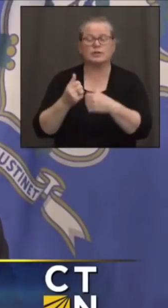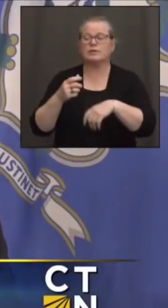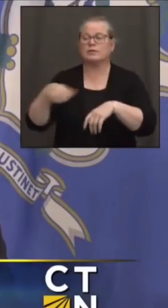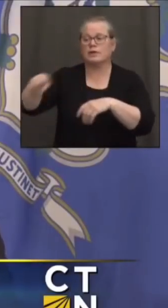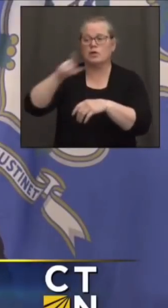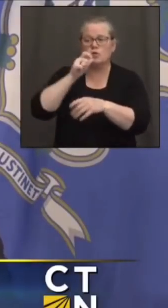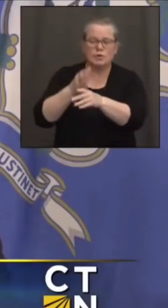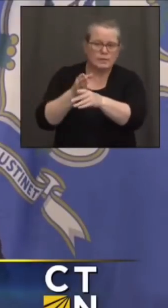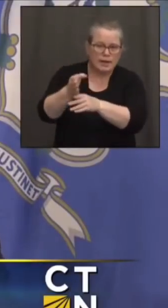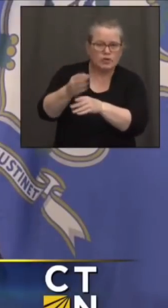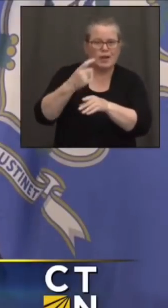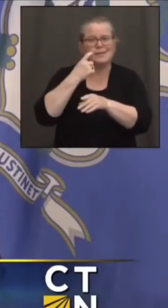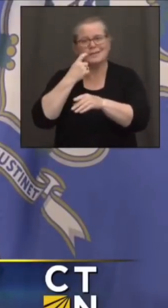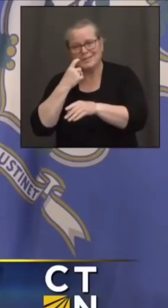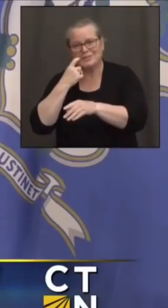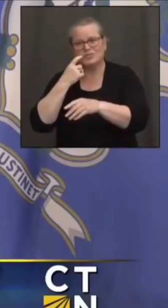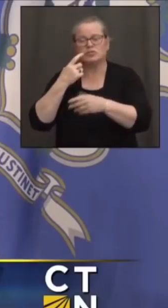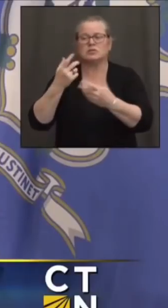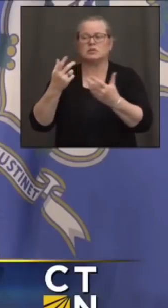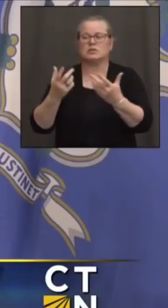in addiction and